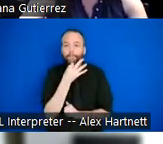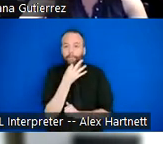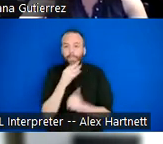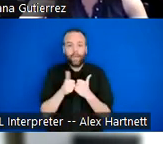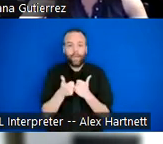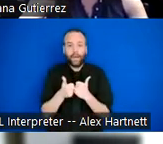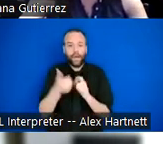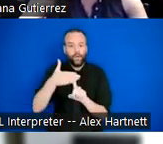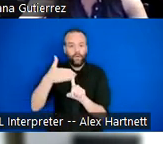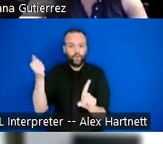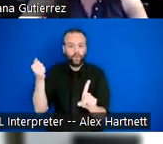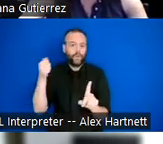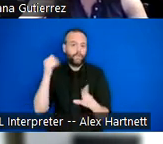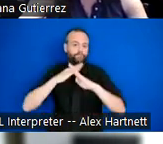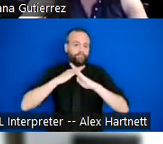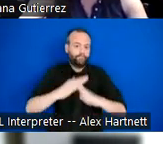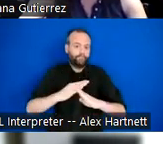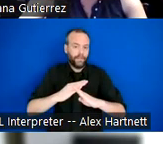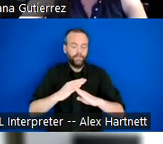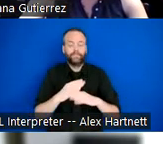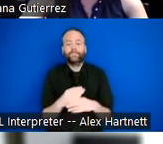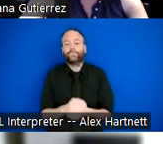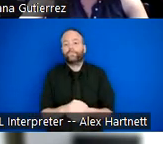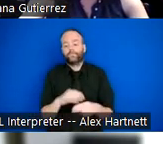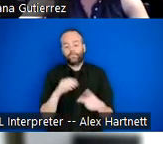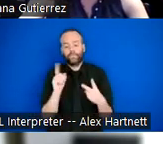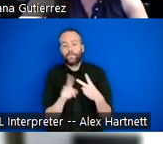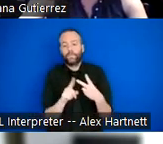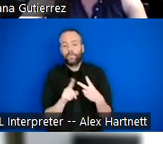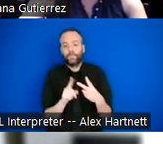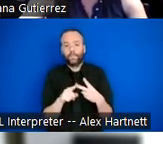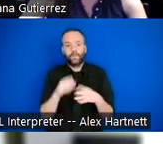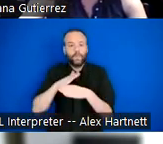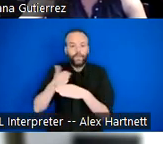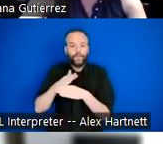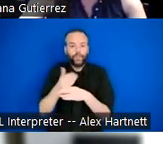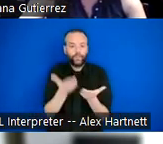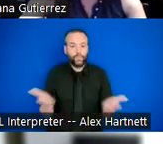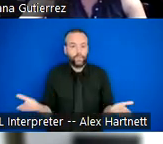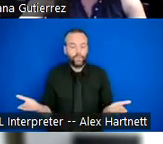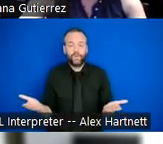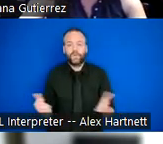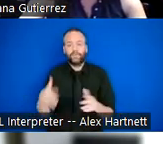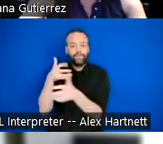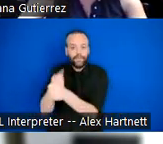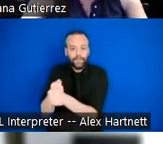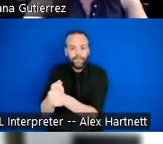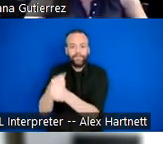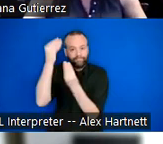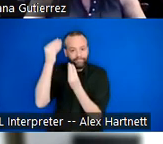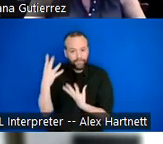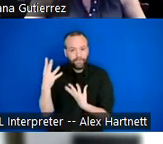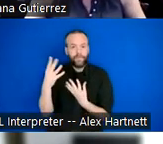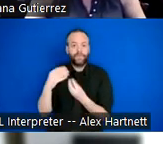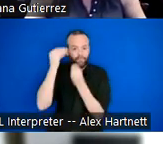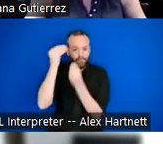prevention best practices. And the second is to share local resources and updates regarding suicide prevention